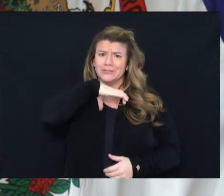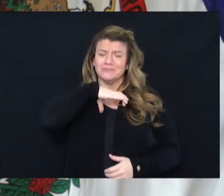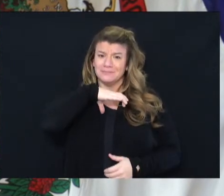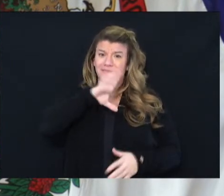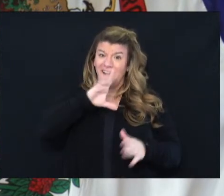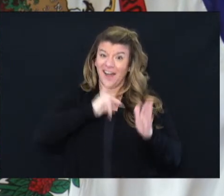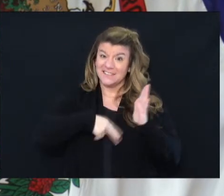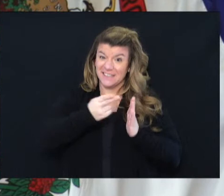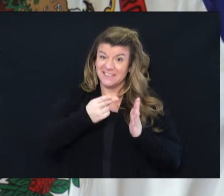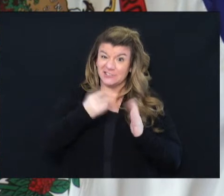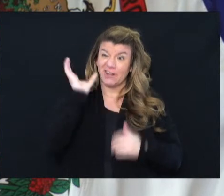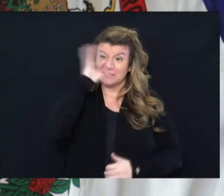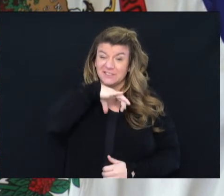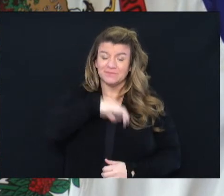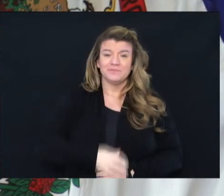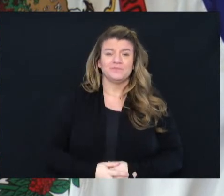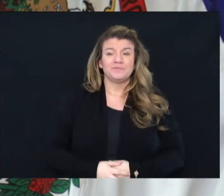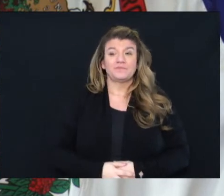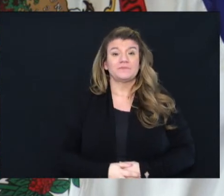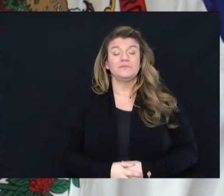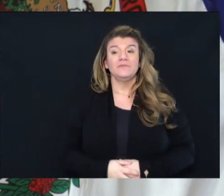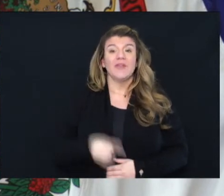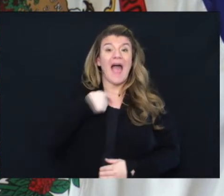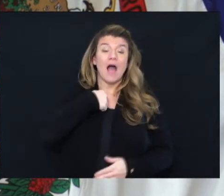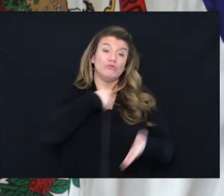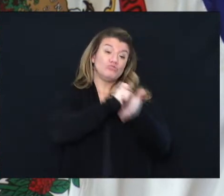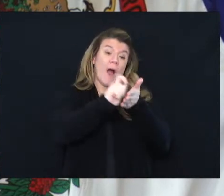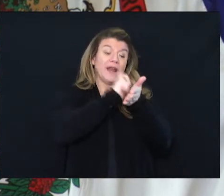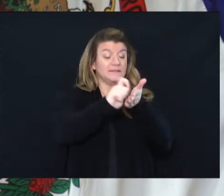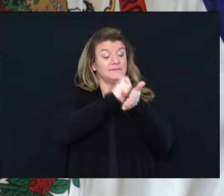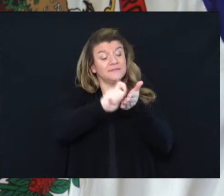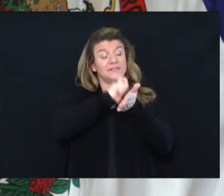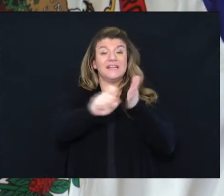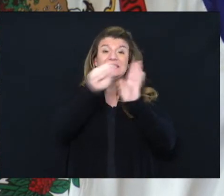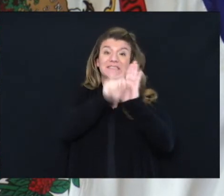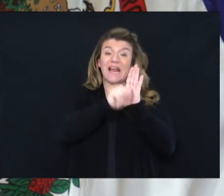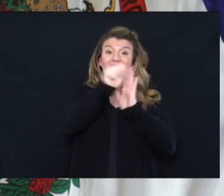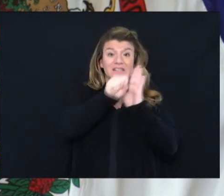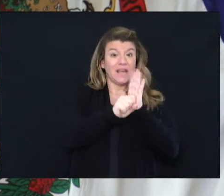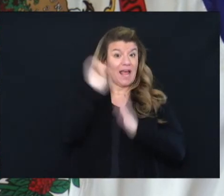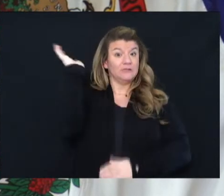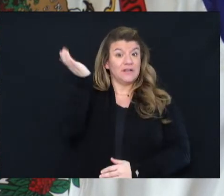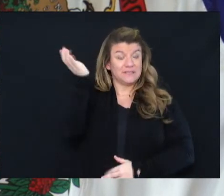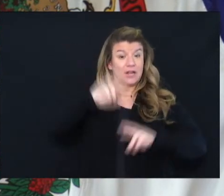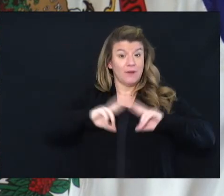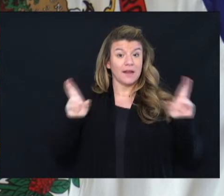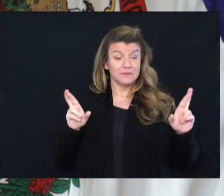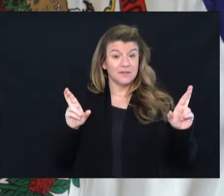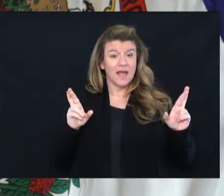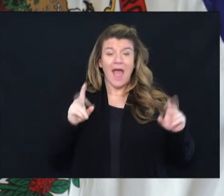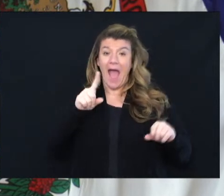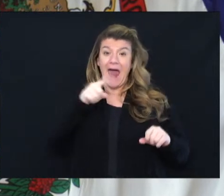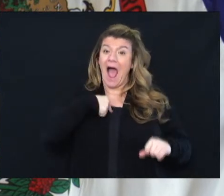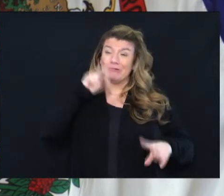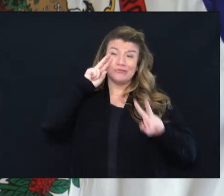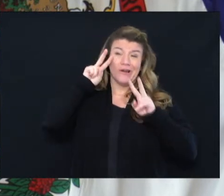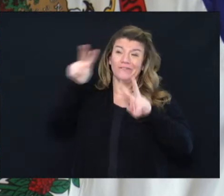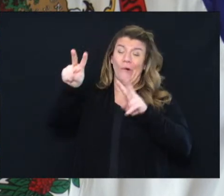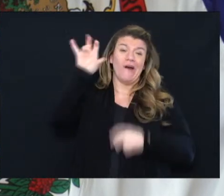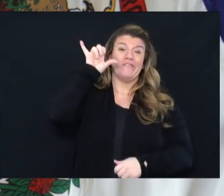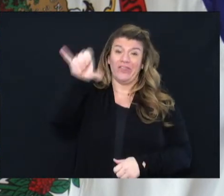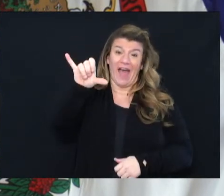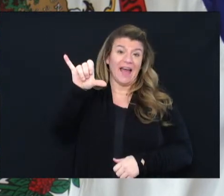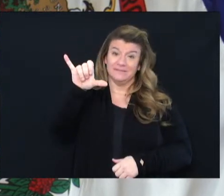I was writing the State of the State address, and really looking forward to doing that in